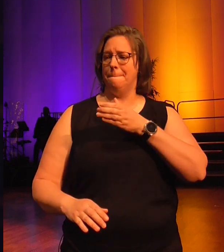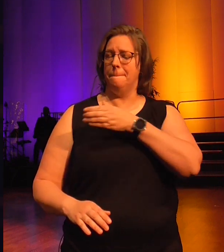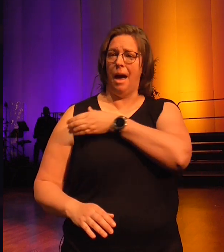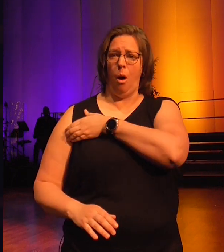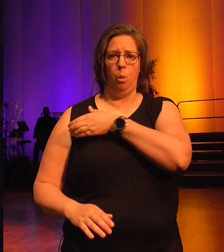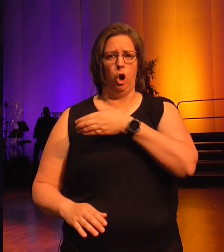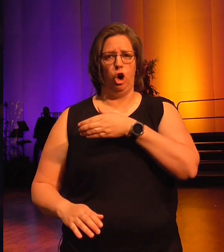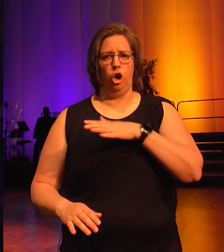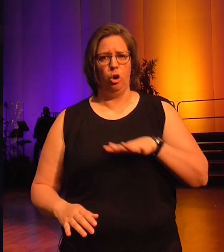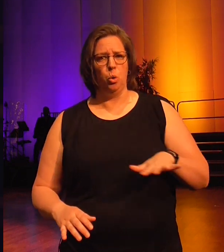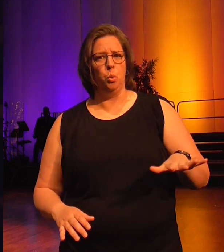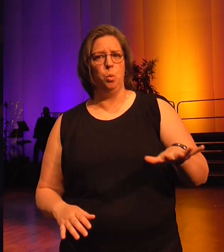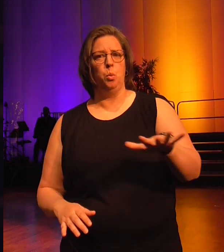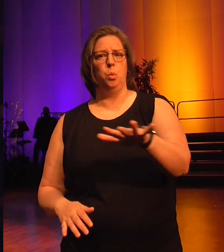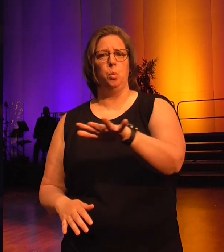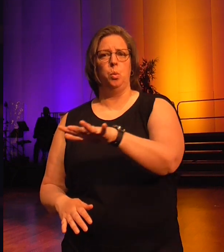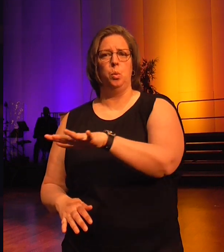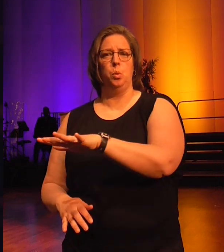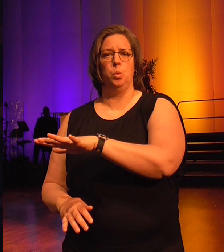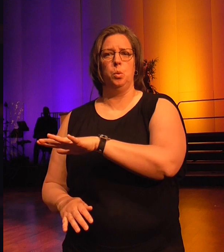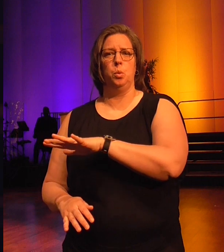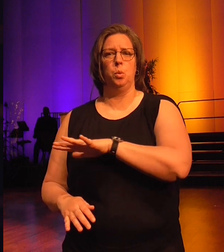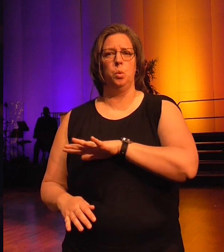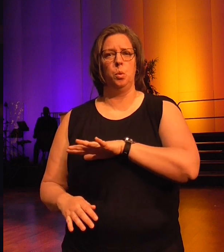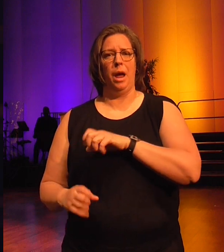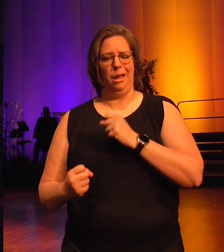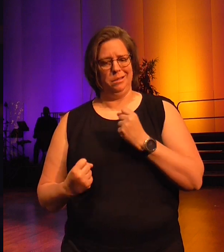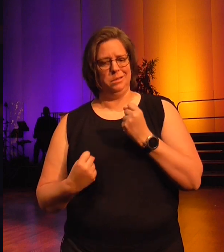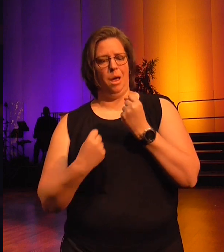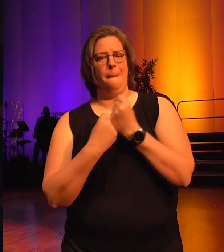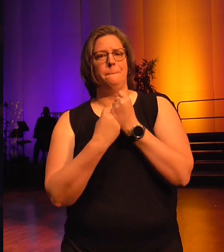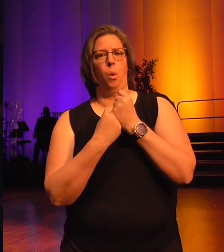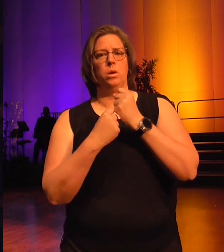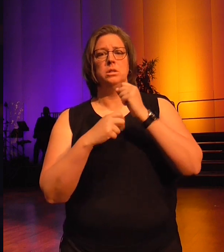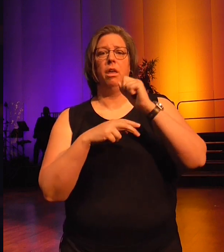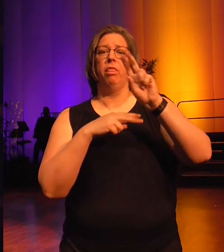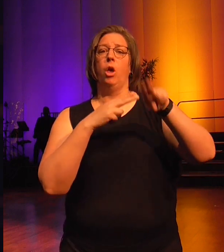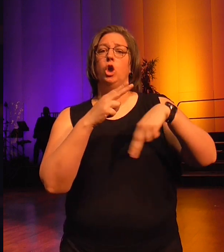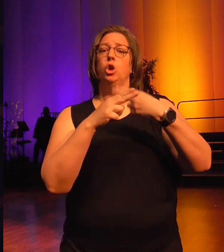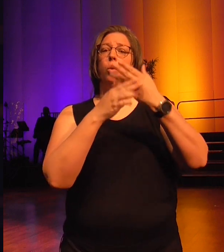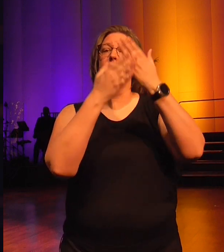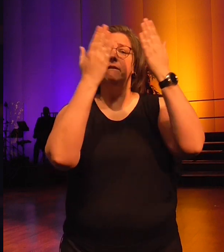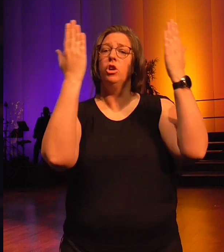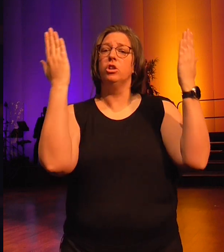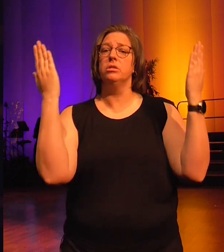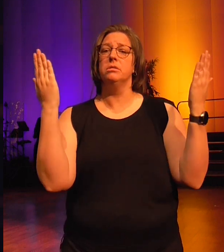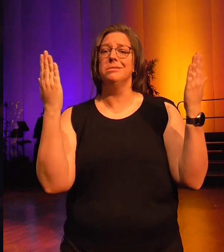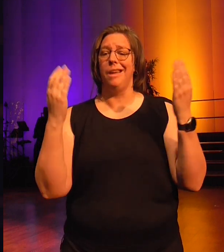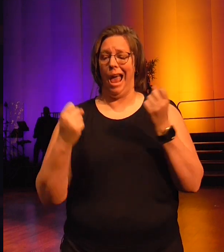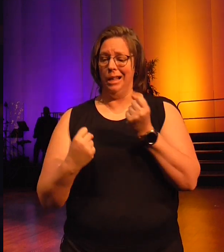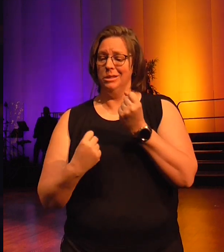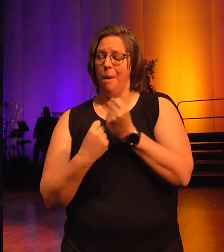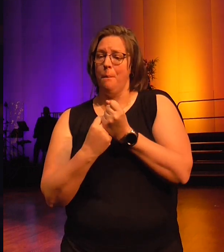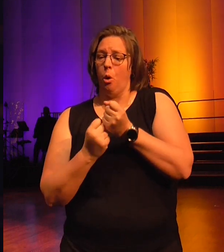power that supports this universe, supports each person in